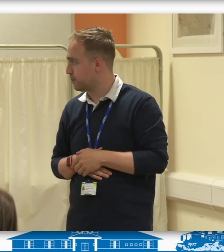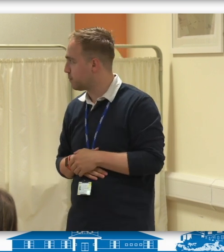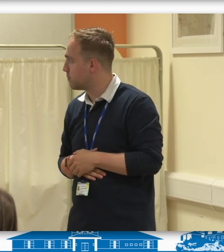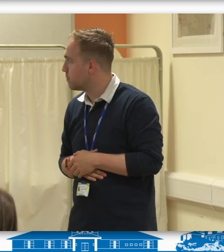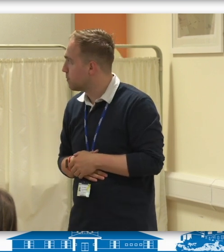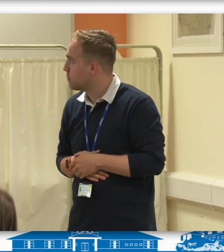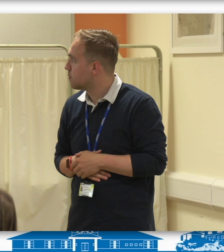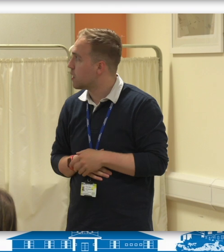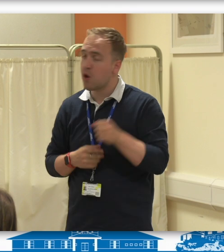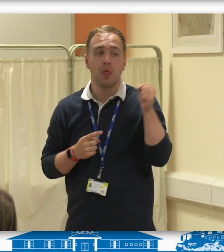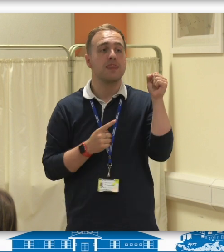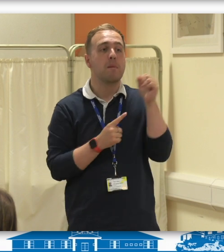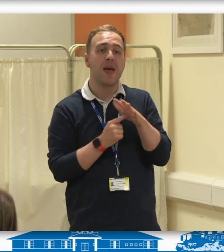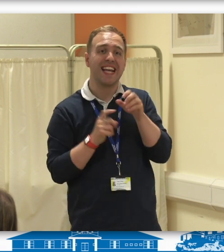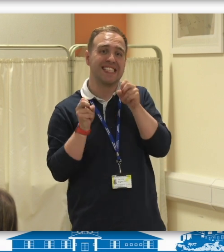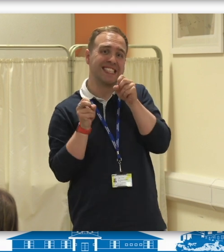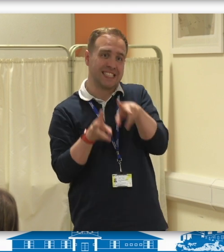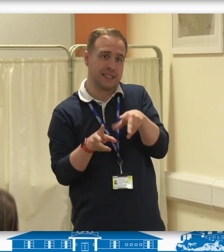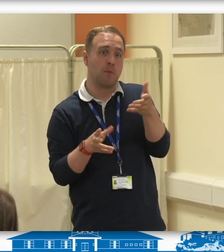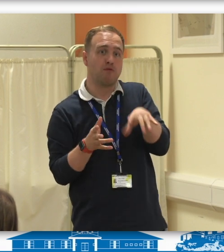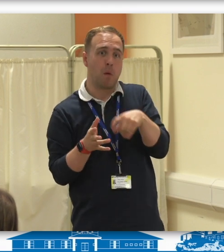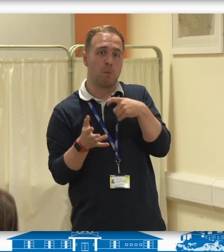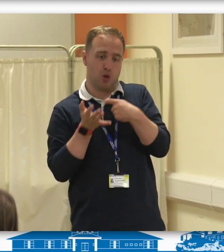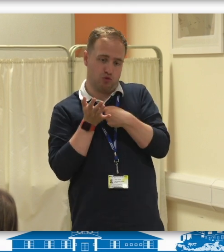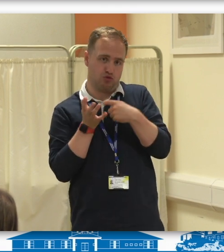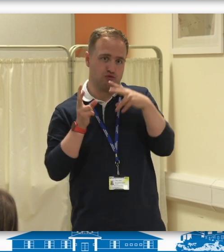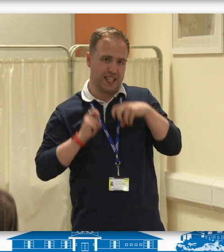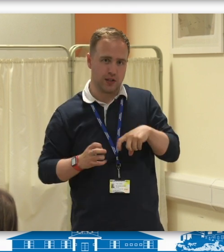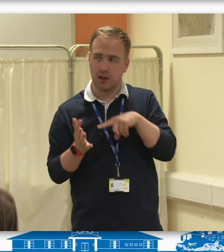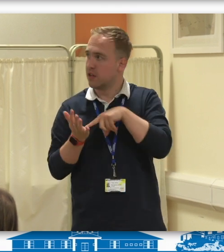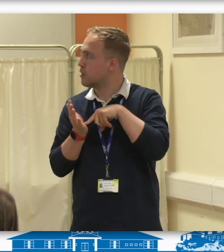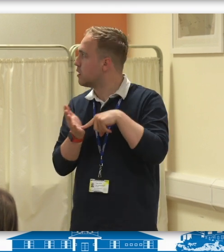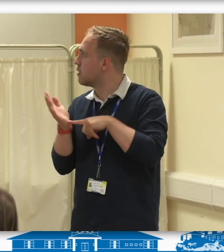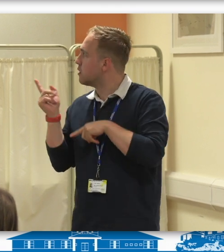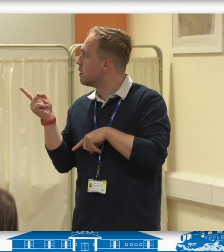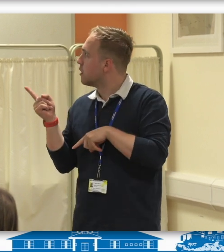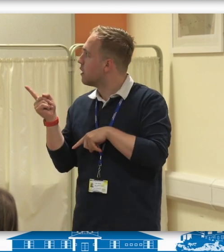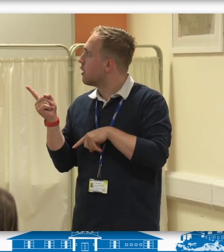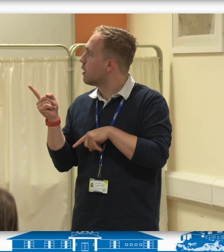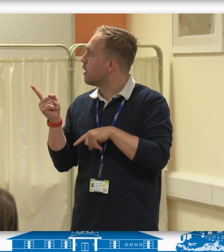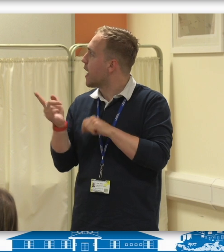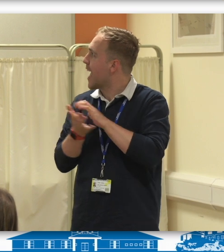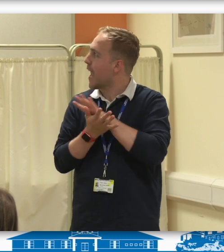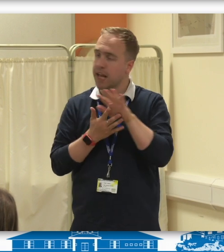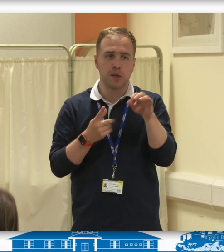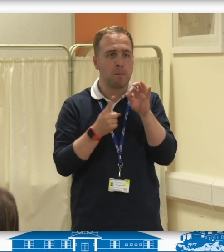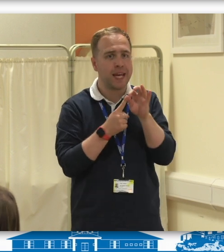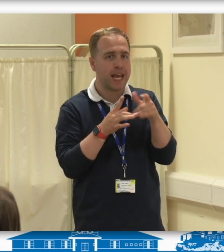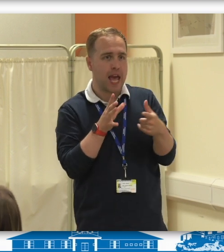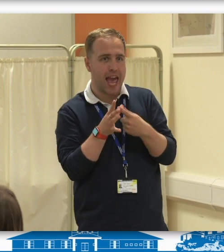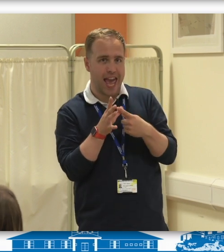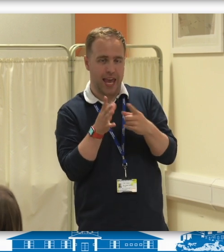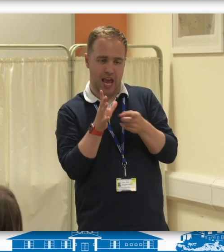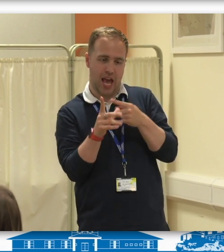The main systems that the research suggests become dysregulated are the HPA axis, which is part